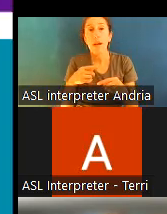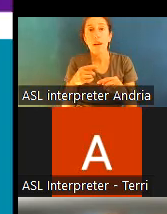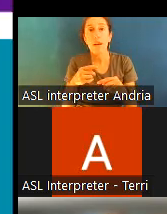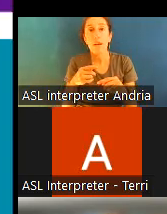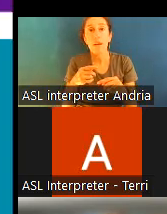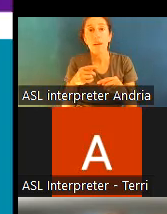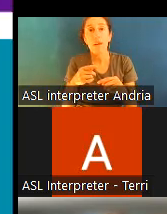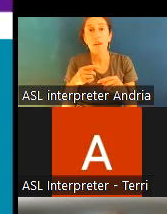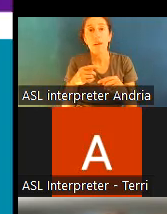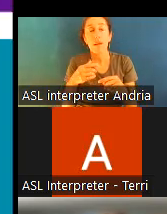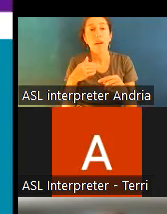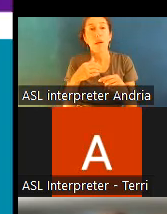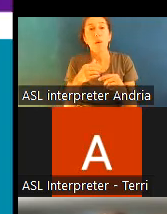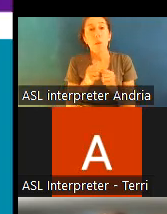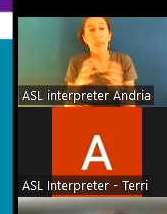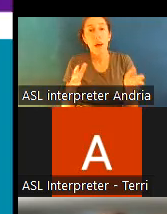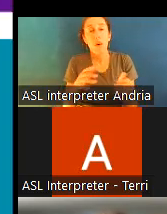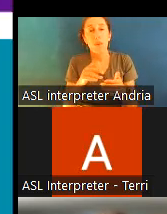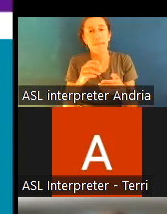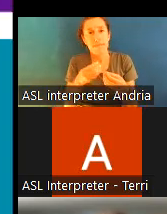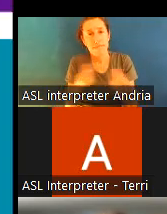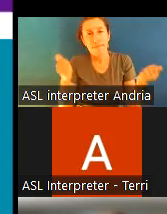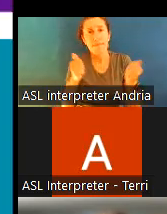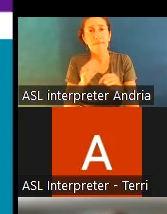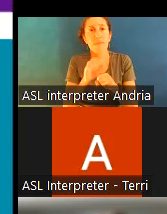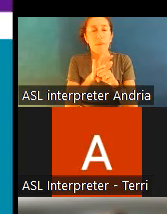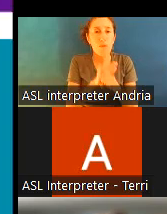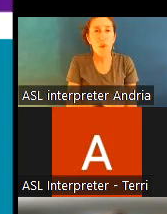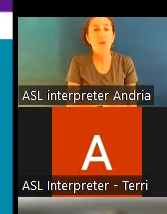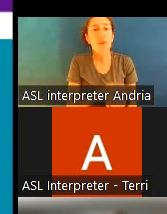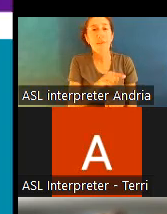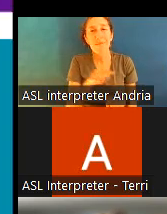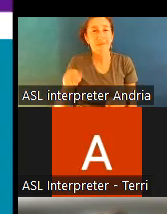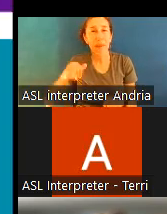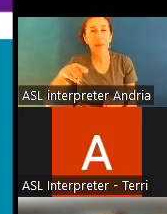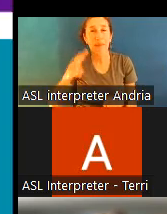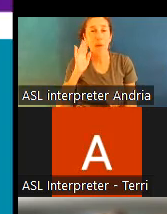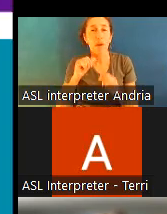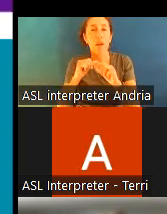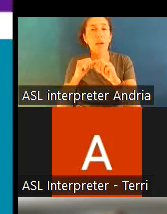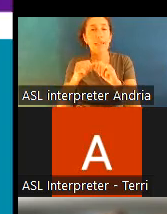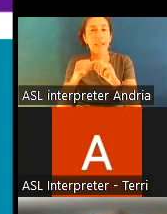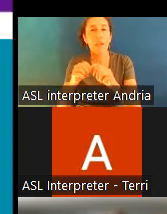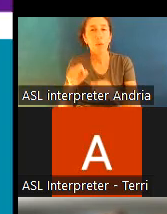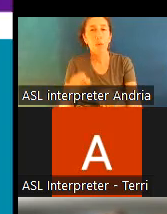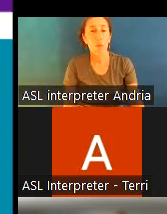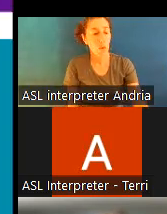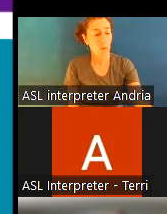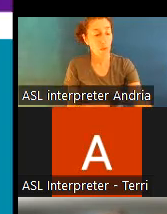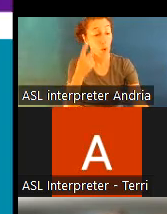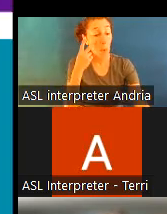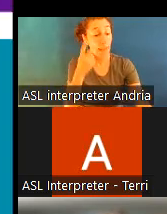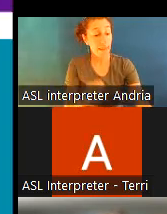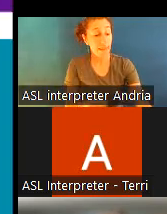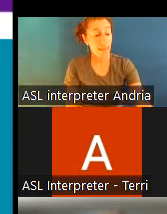look at the lifetime prevalence of intimate partner violence, sexual assault, and other violence, you see that